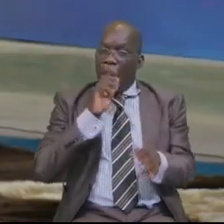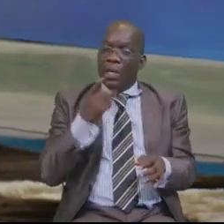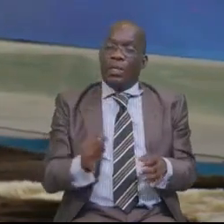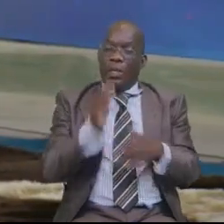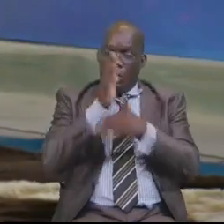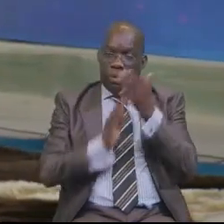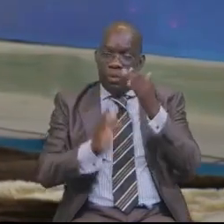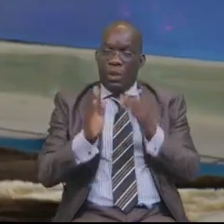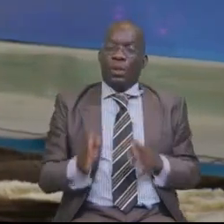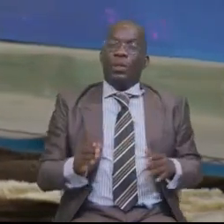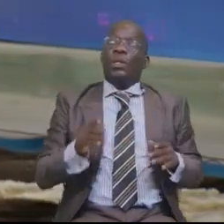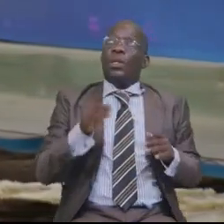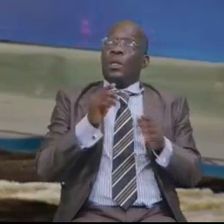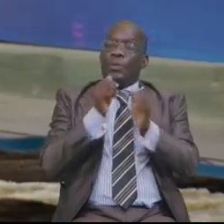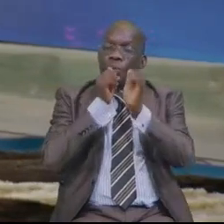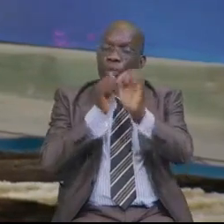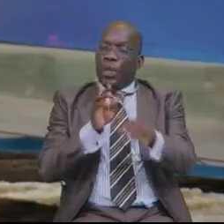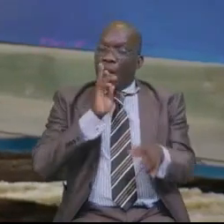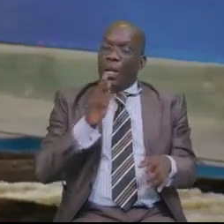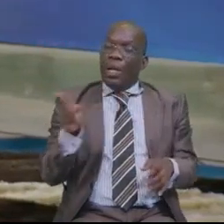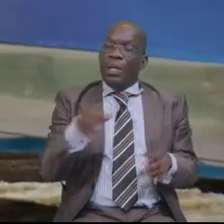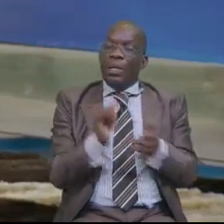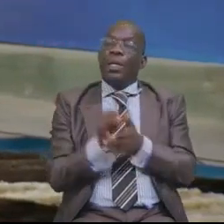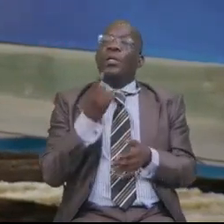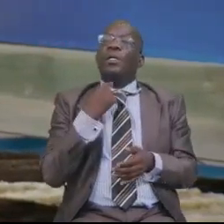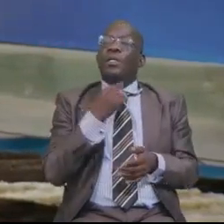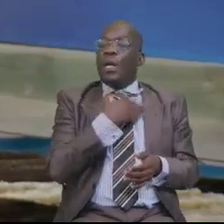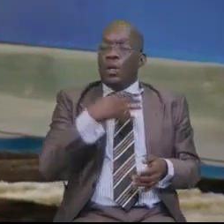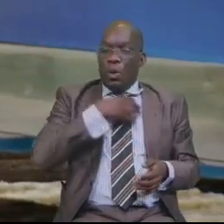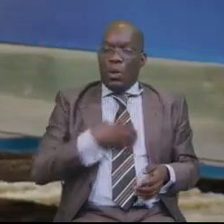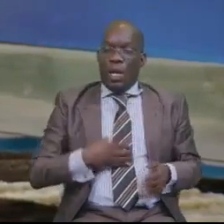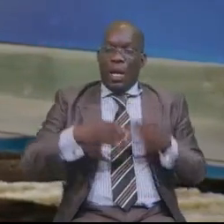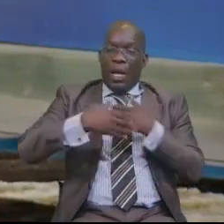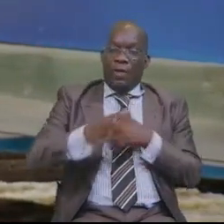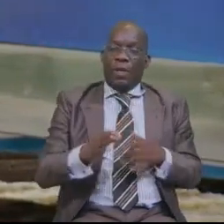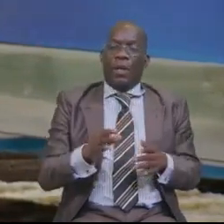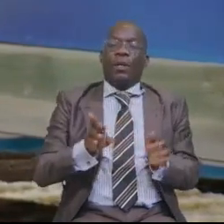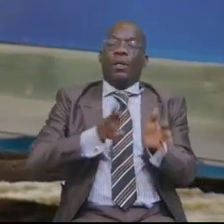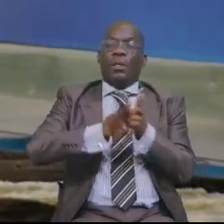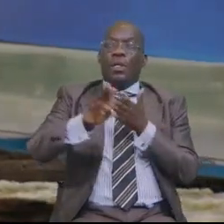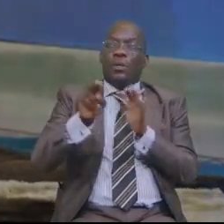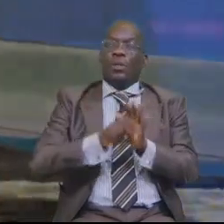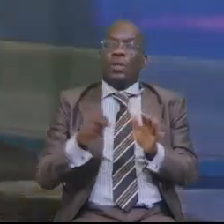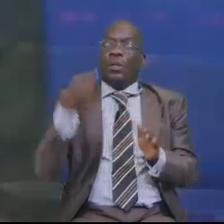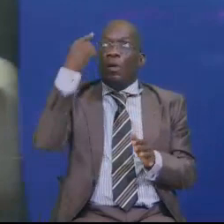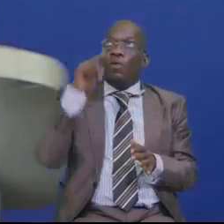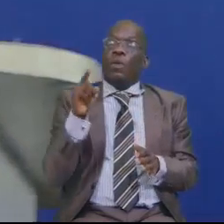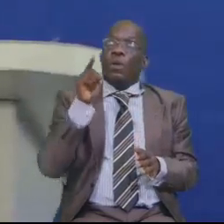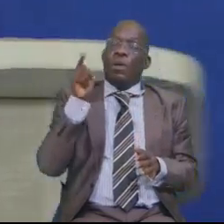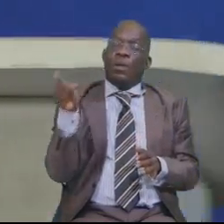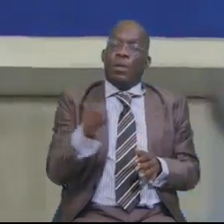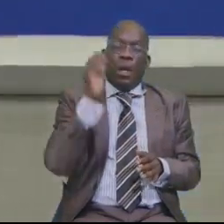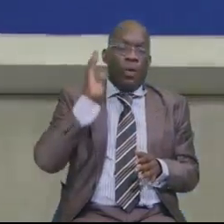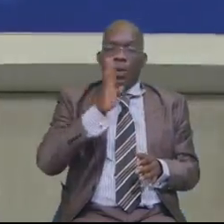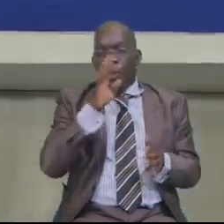those that thirst and hunger after righteousness, for they shall be filled. That's the essence of the kingdom.